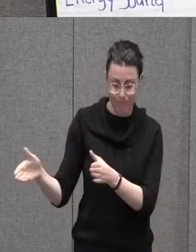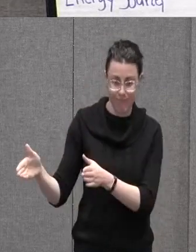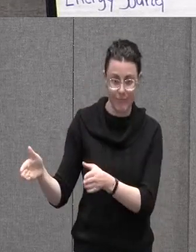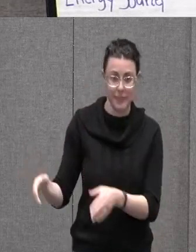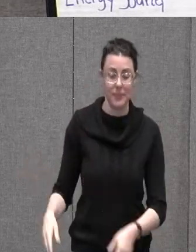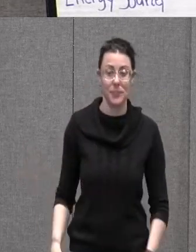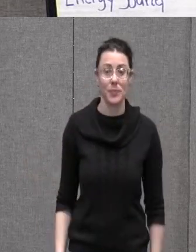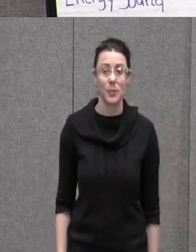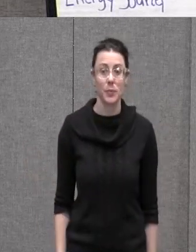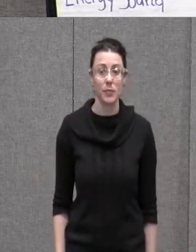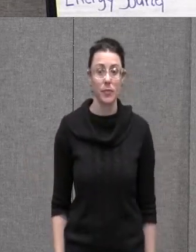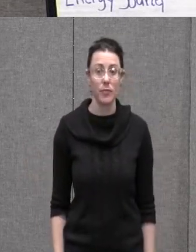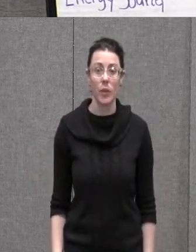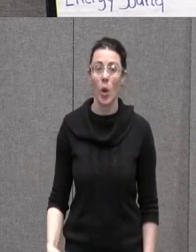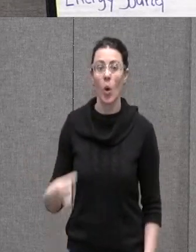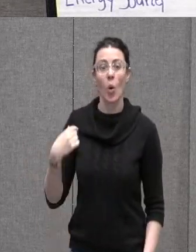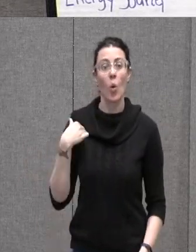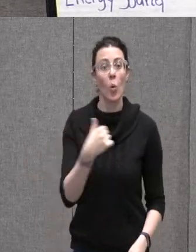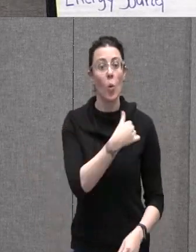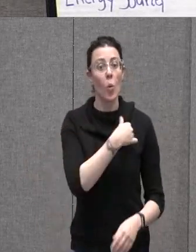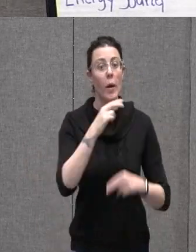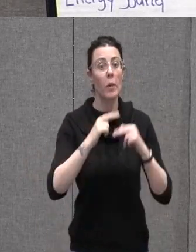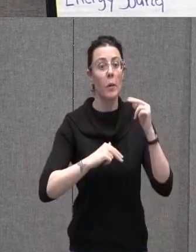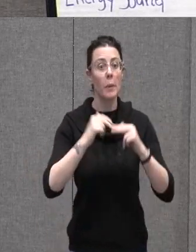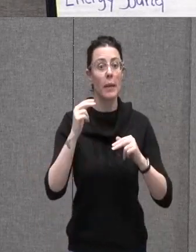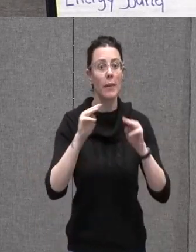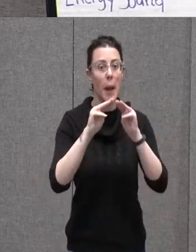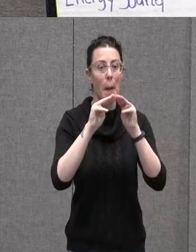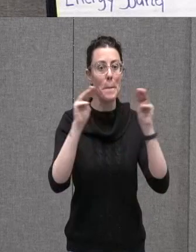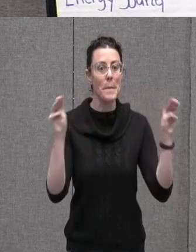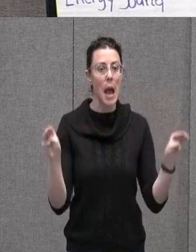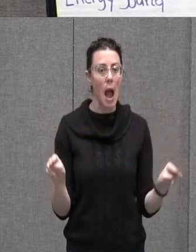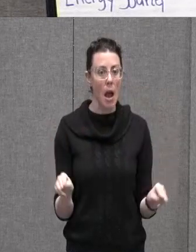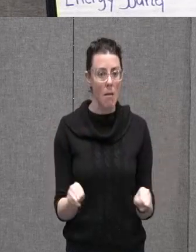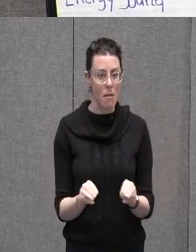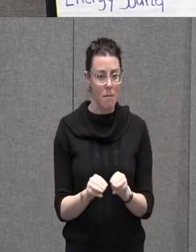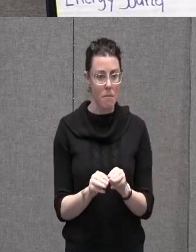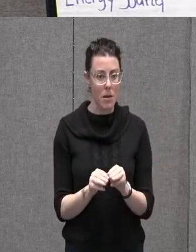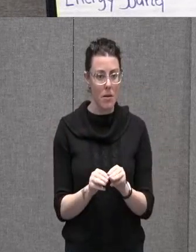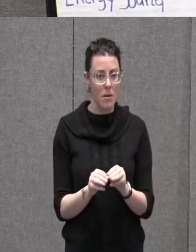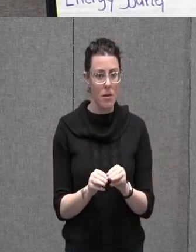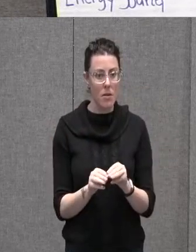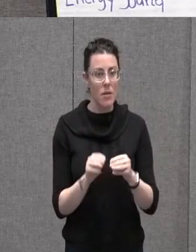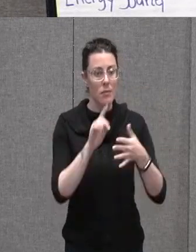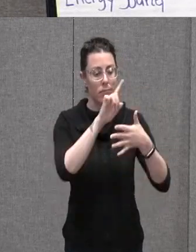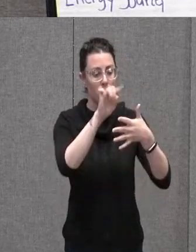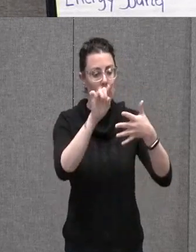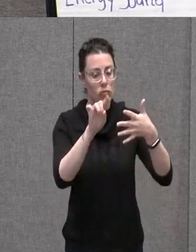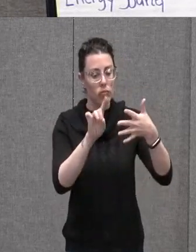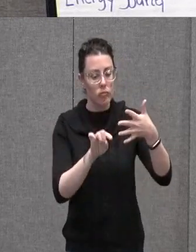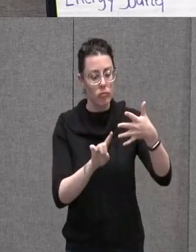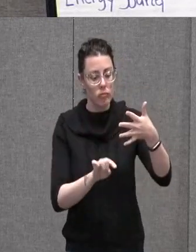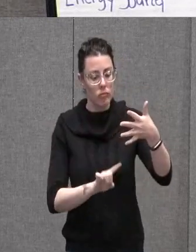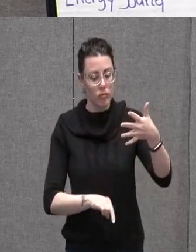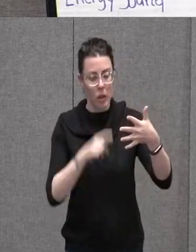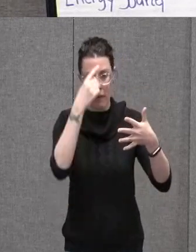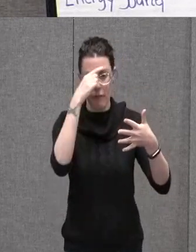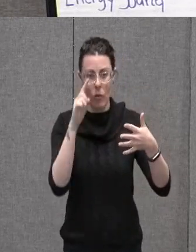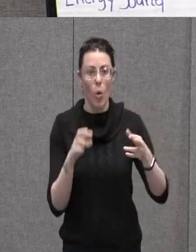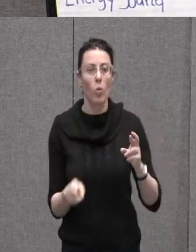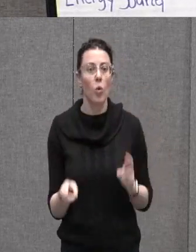build a map of what a robot needs to have. So do you remember some of the characteristics of the